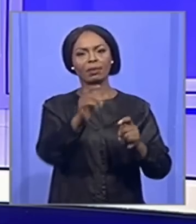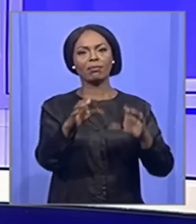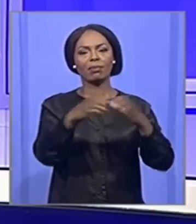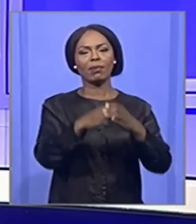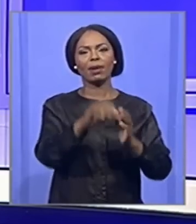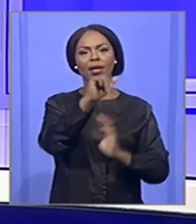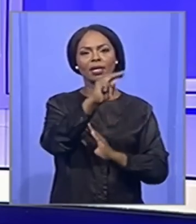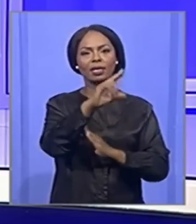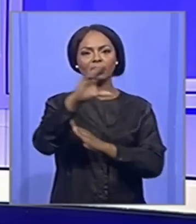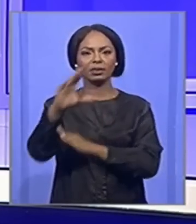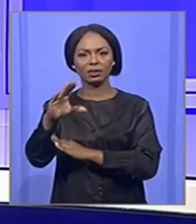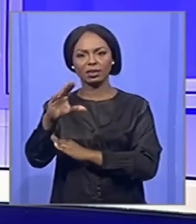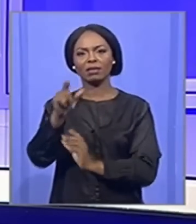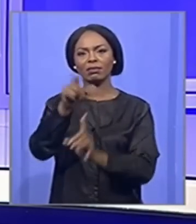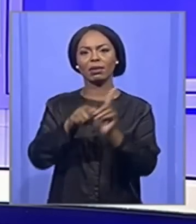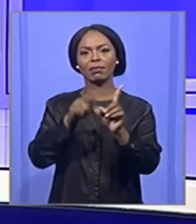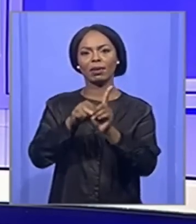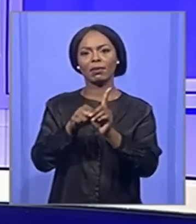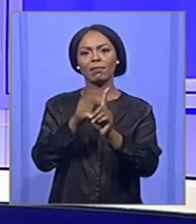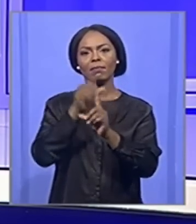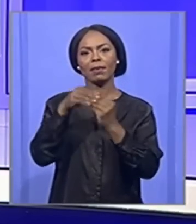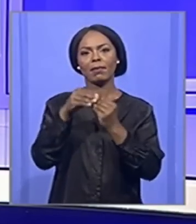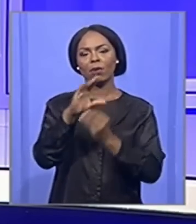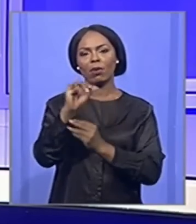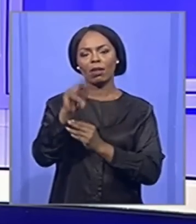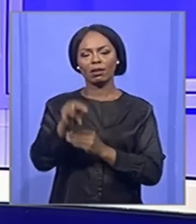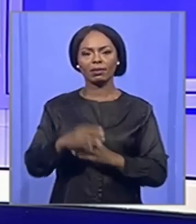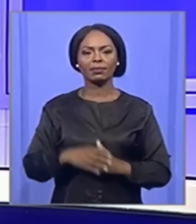ANC se seng se iketse boya batho Collins Chabane.